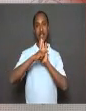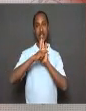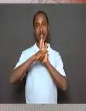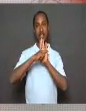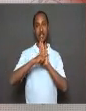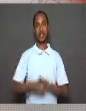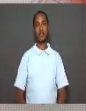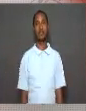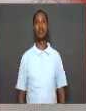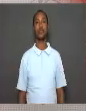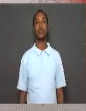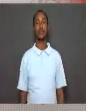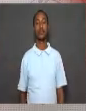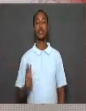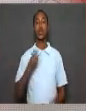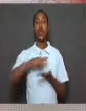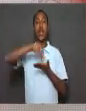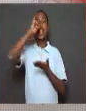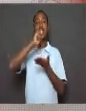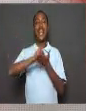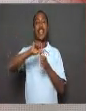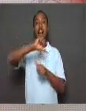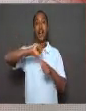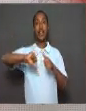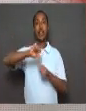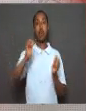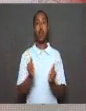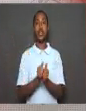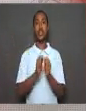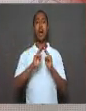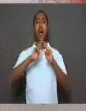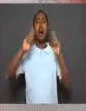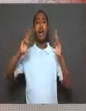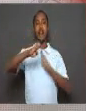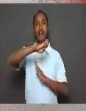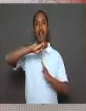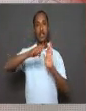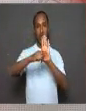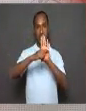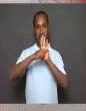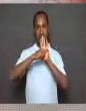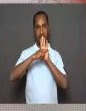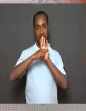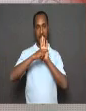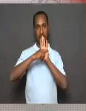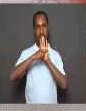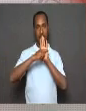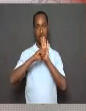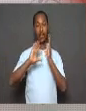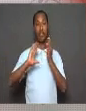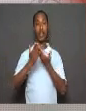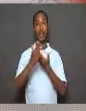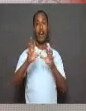electronegativities. We learned that atoms with higher electronegativity tend